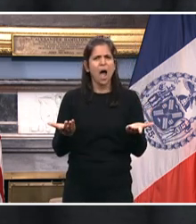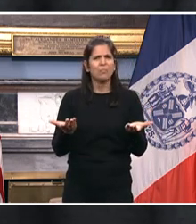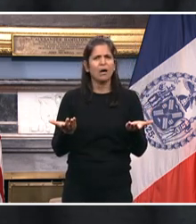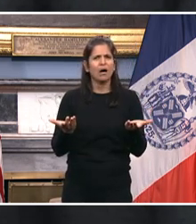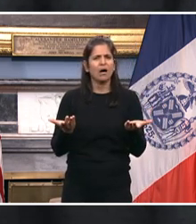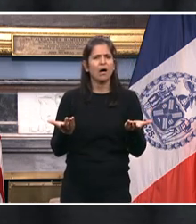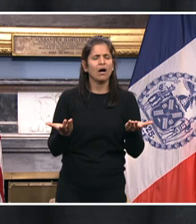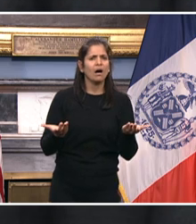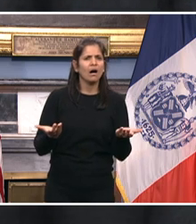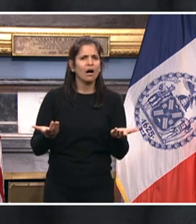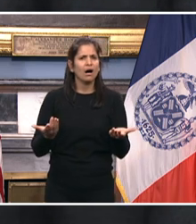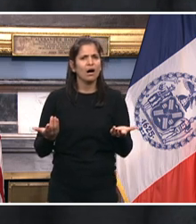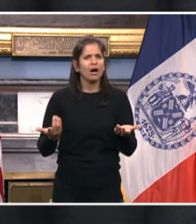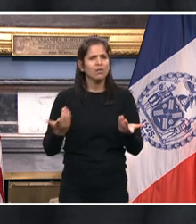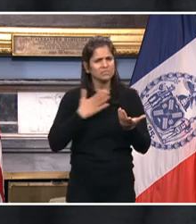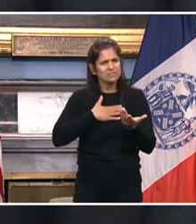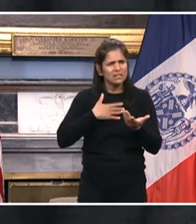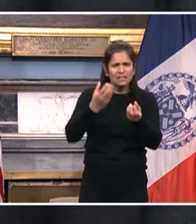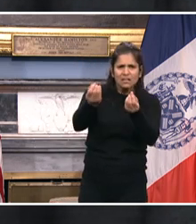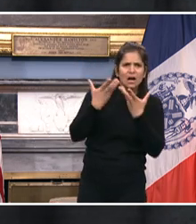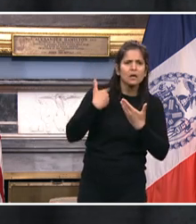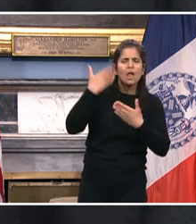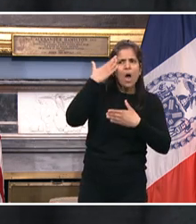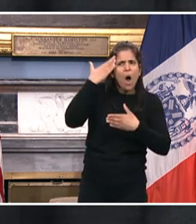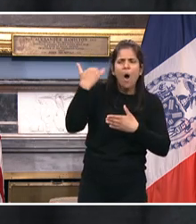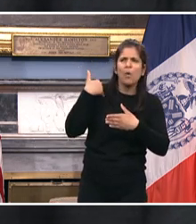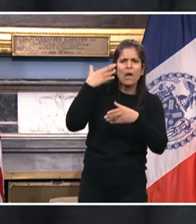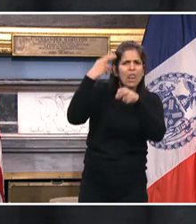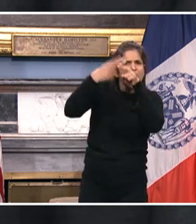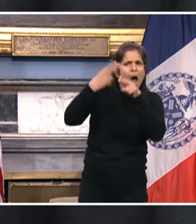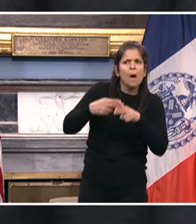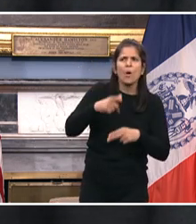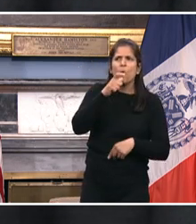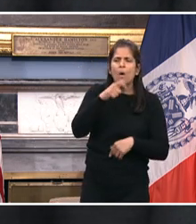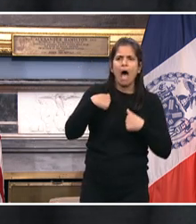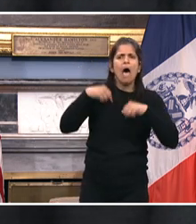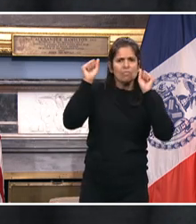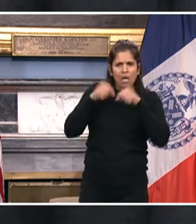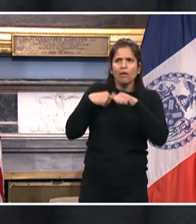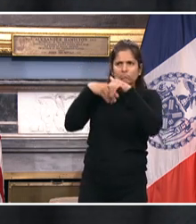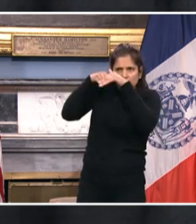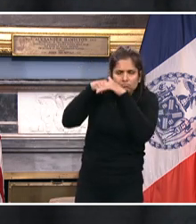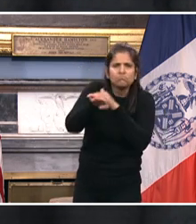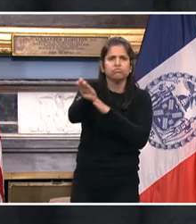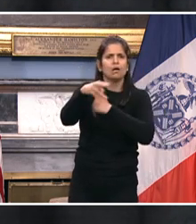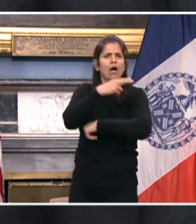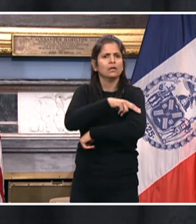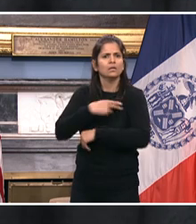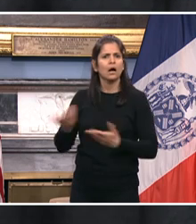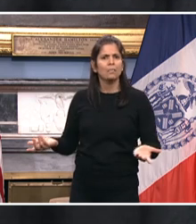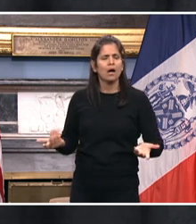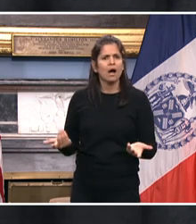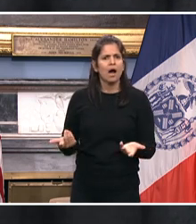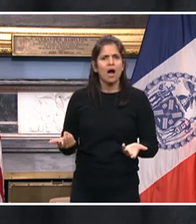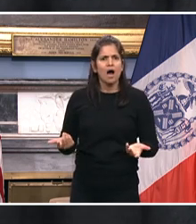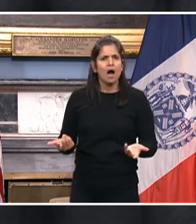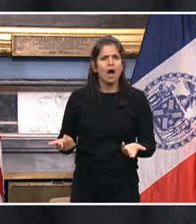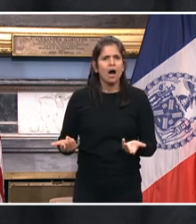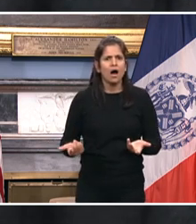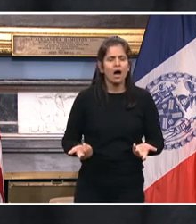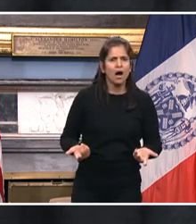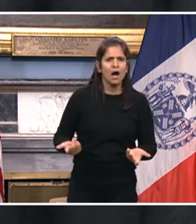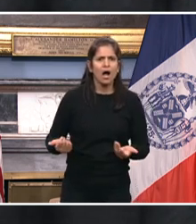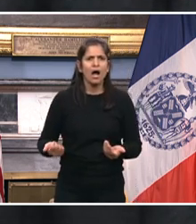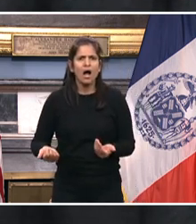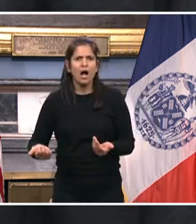distressed by his statements earlier in the week that were patently inaccurate and actually very unhelpful to the city of New York. And I had a